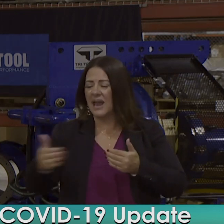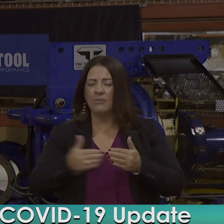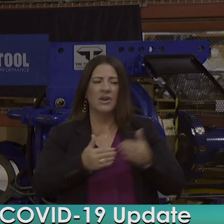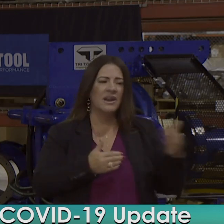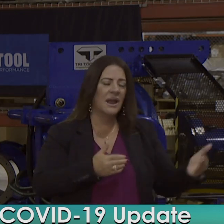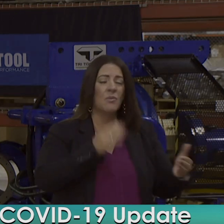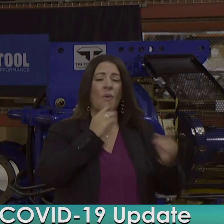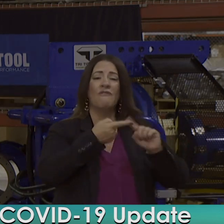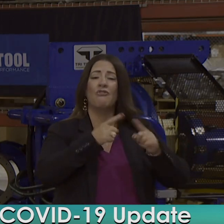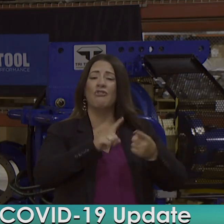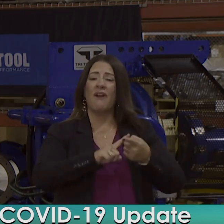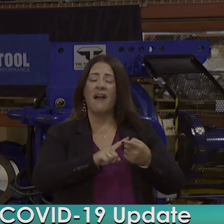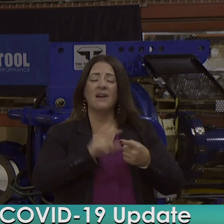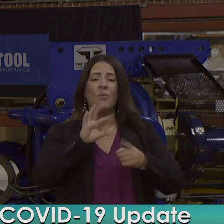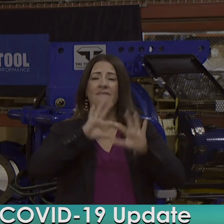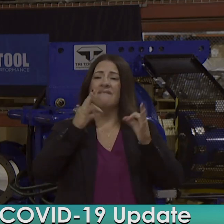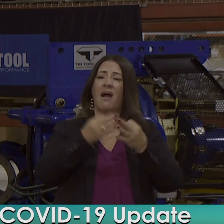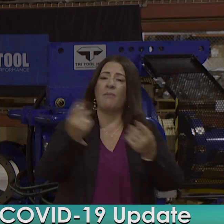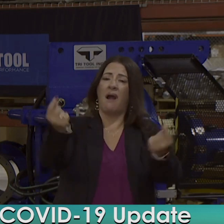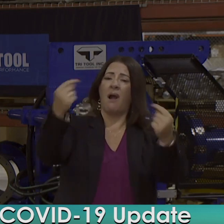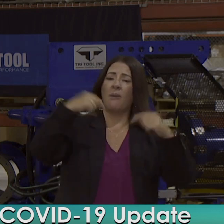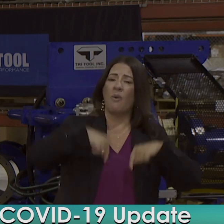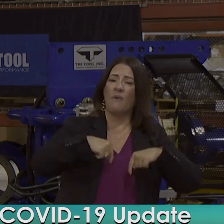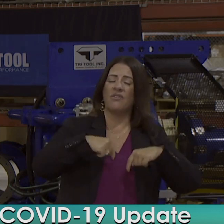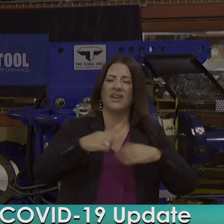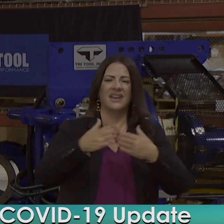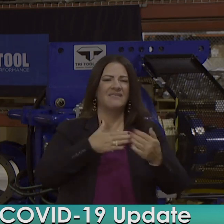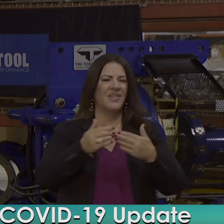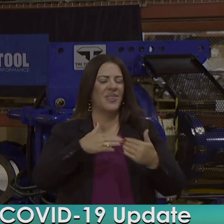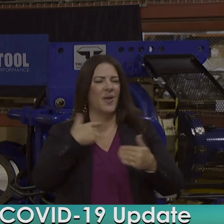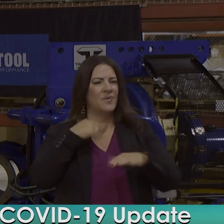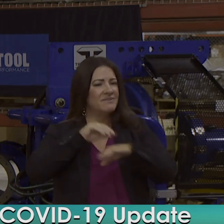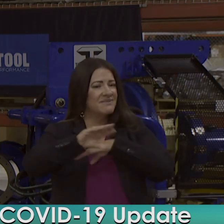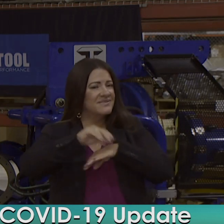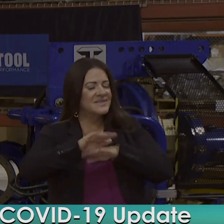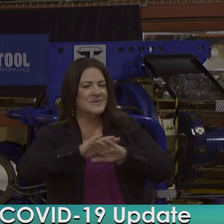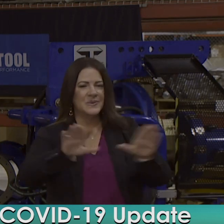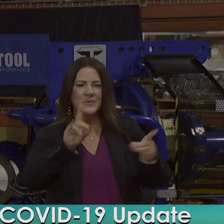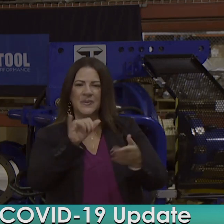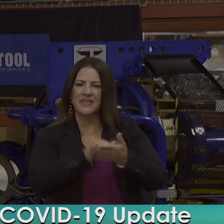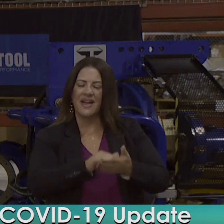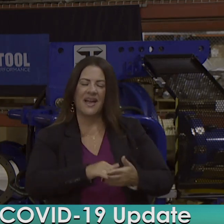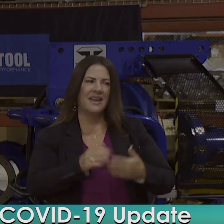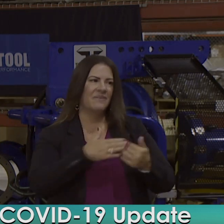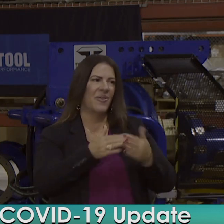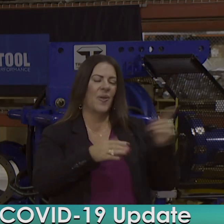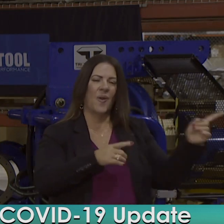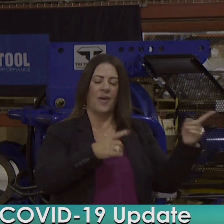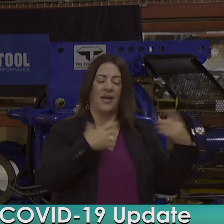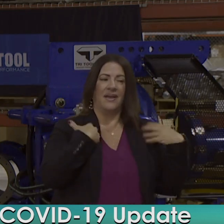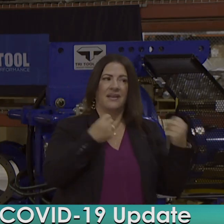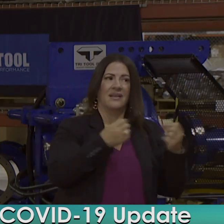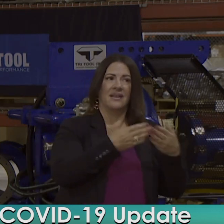extended family members over against the advice and counsel of local health directives, wear a